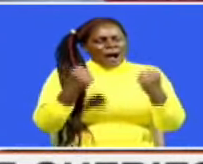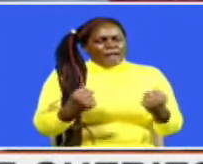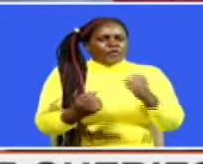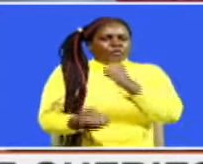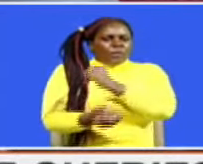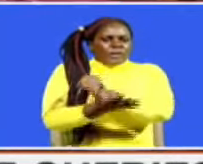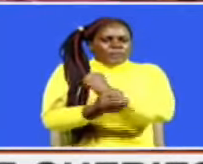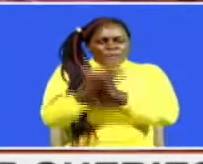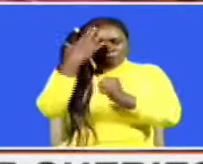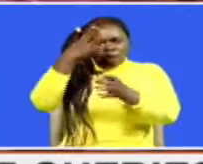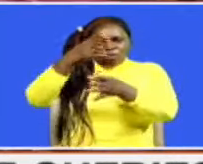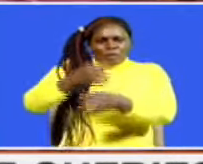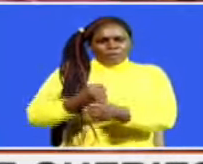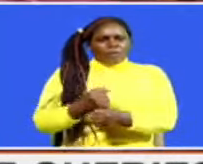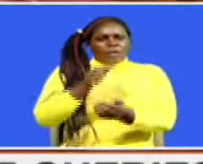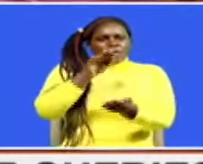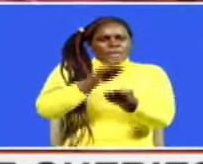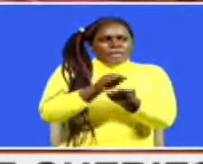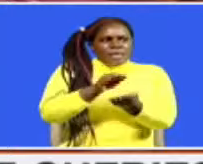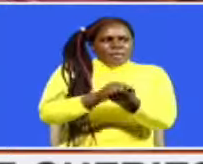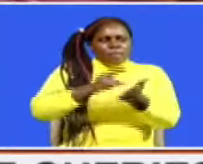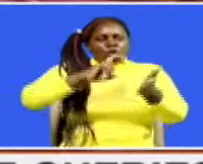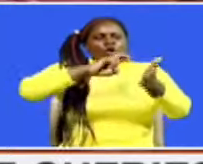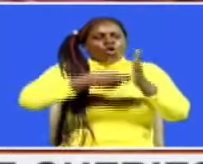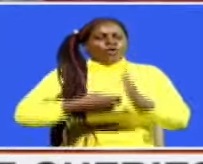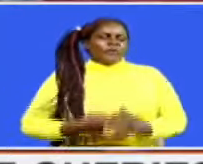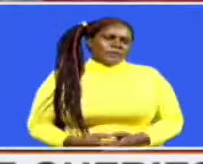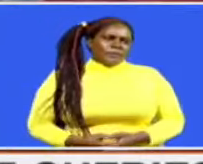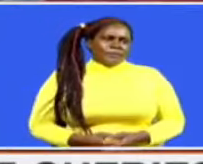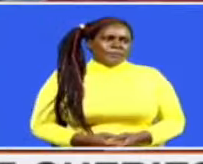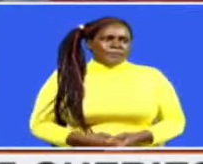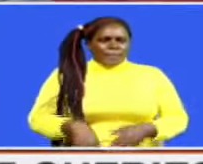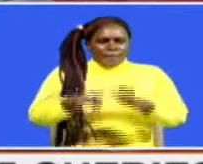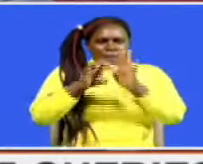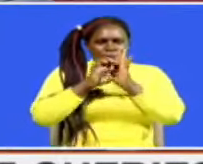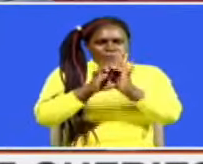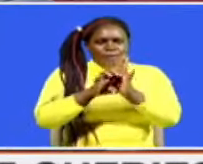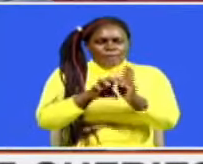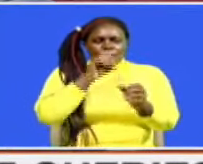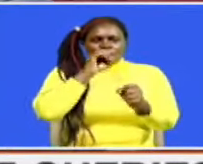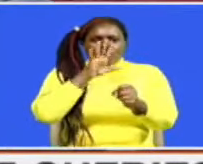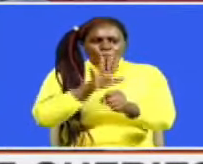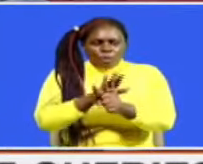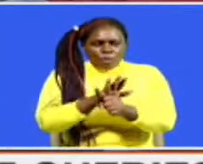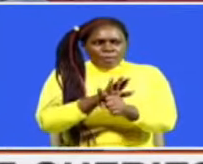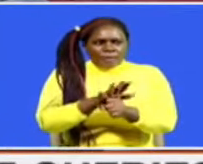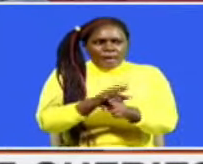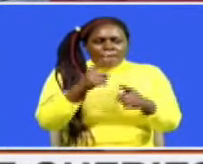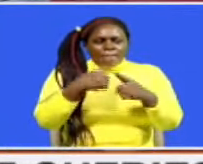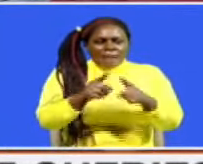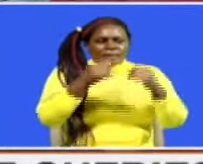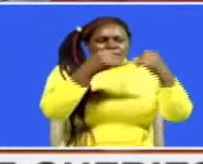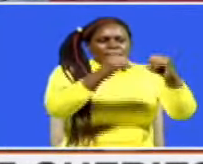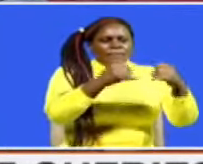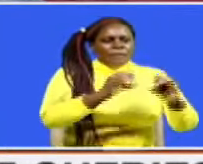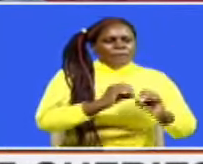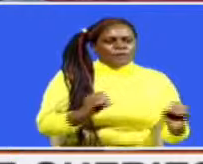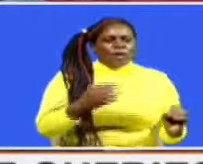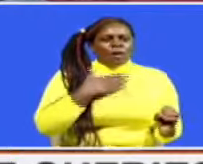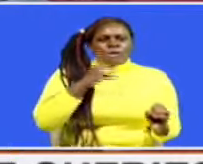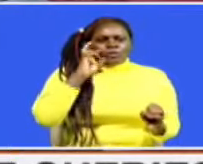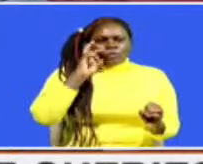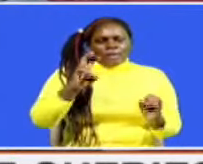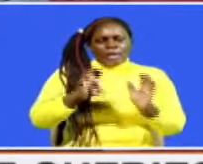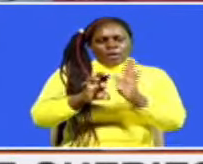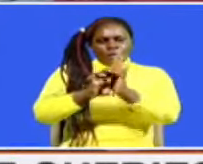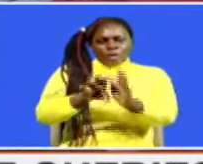explain why the company should retain the three-year contract. You cited an example of promises made and not kept. I would like to say, for